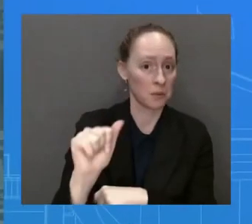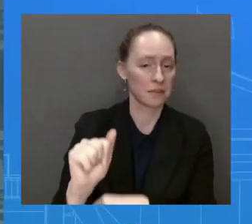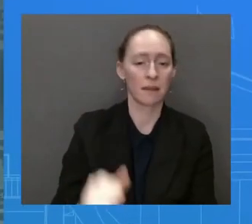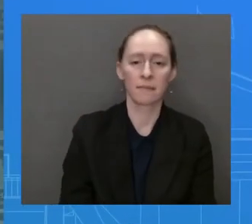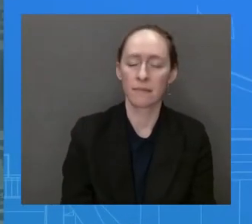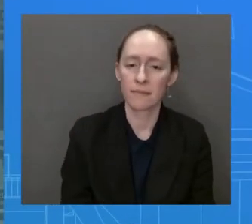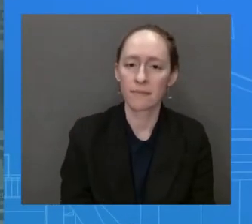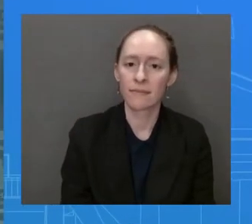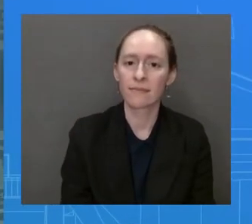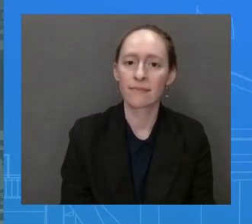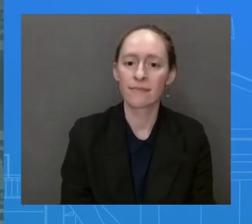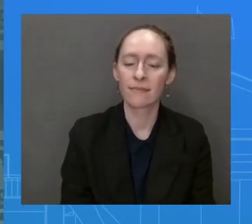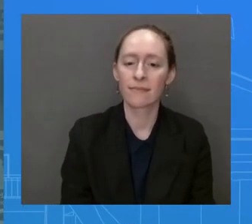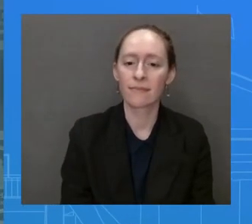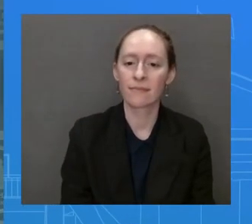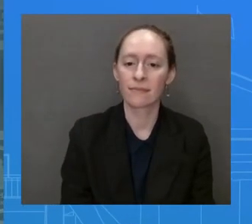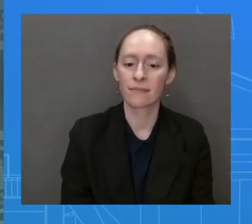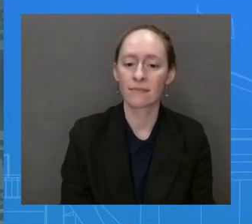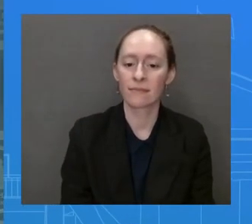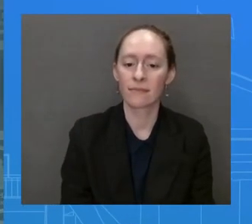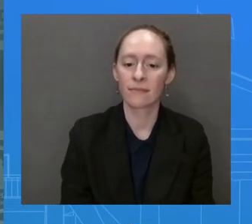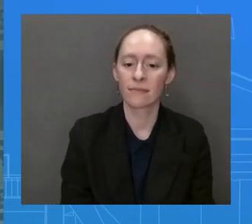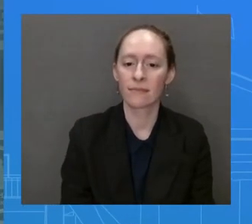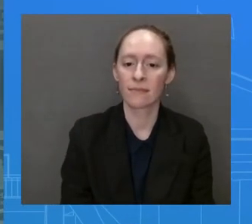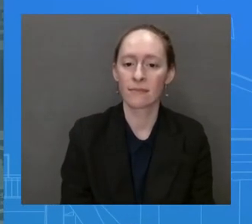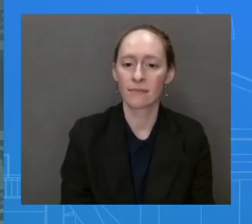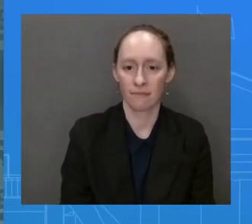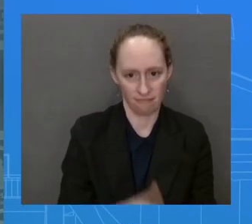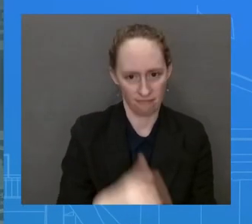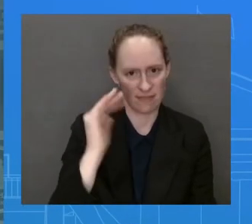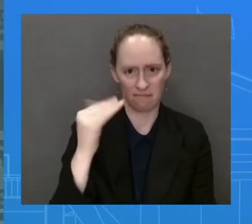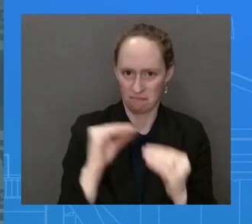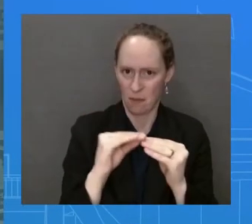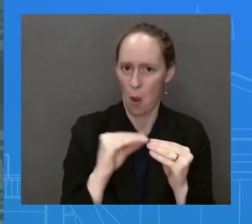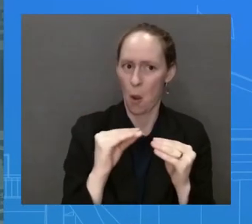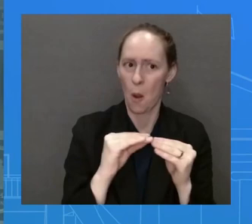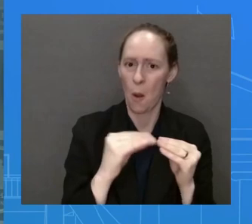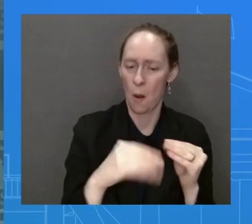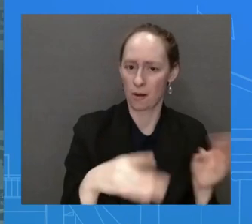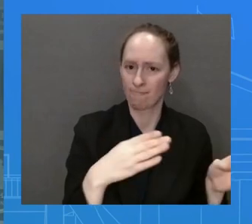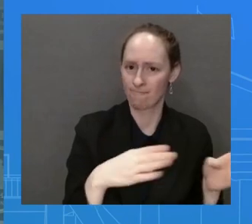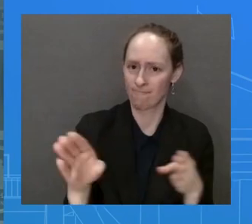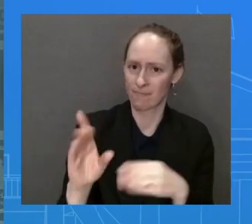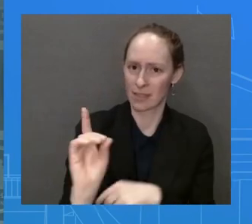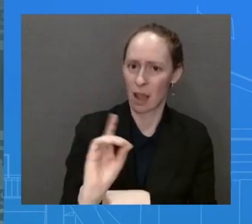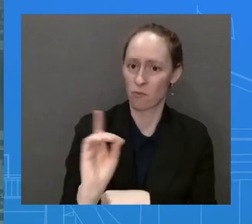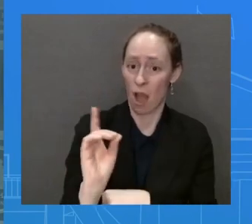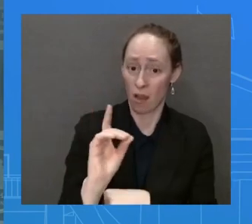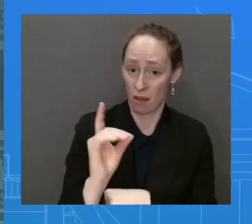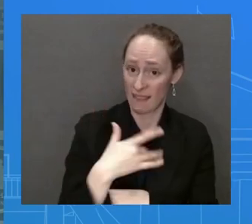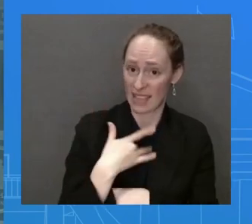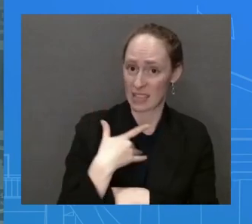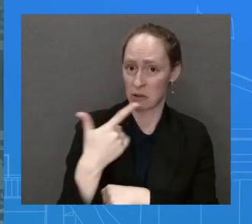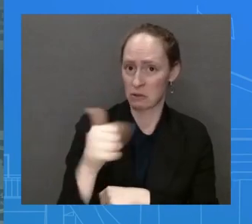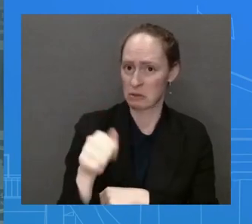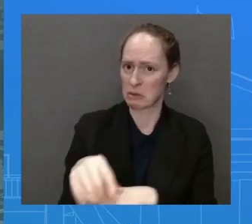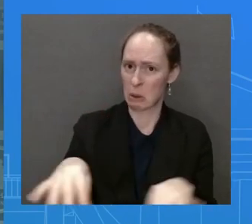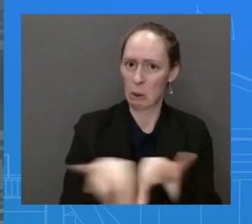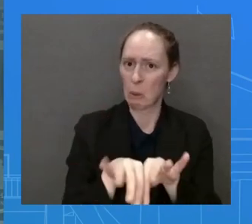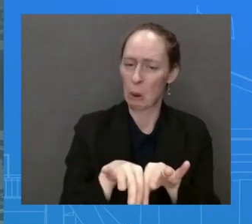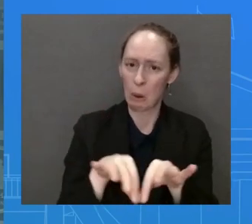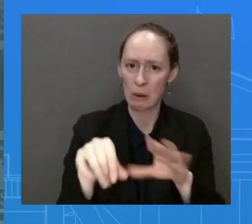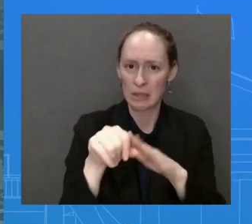pretty important. I think the whole, I've always thought that. Now the rest of the country knows it. We know that